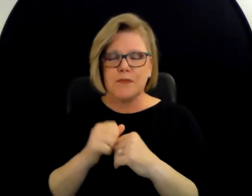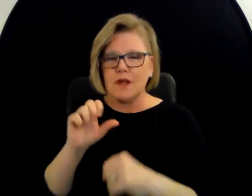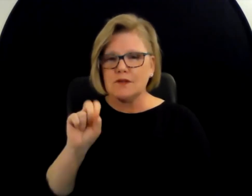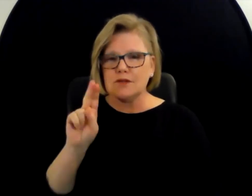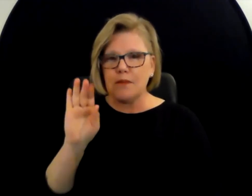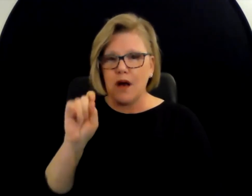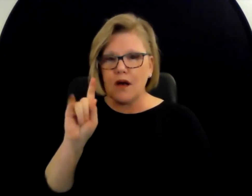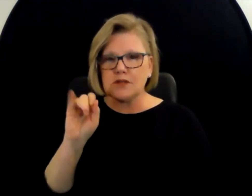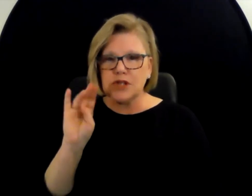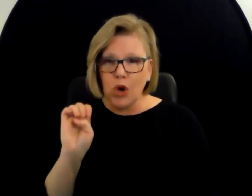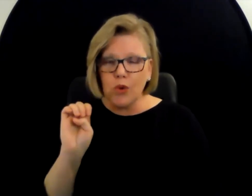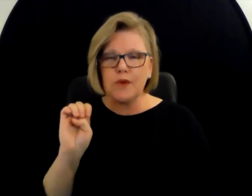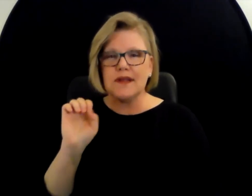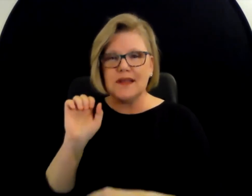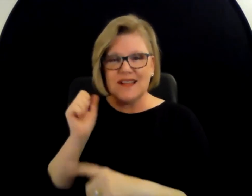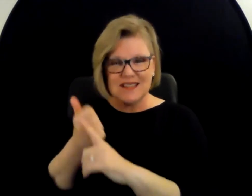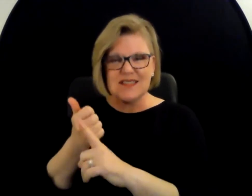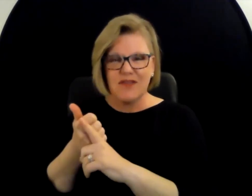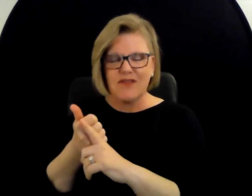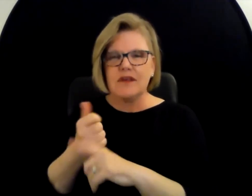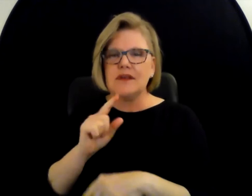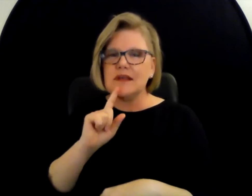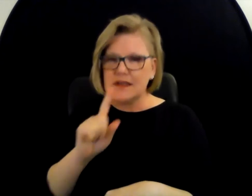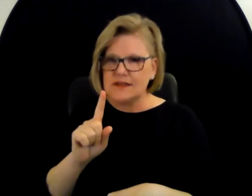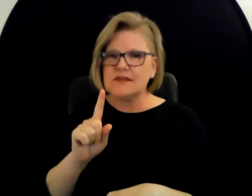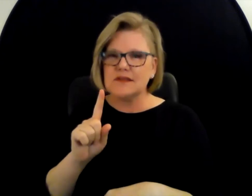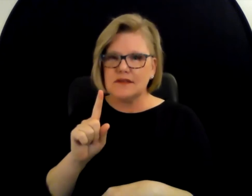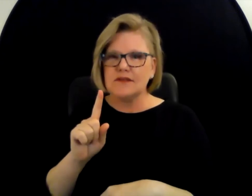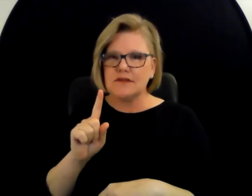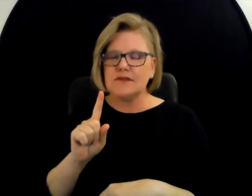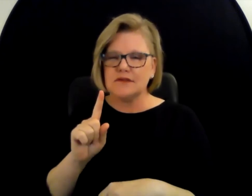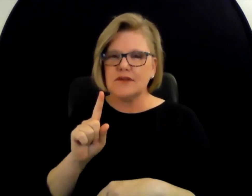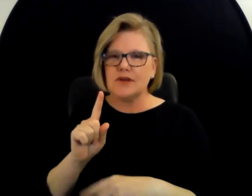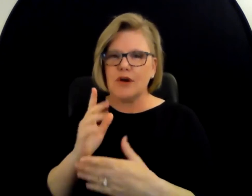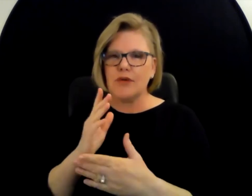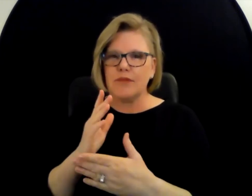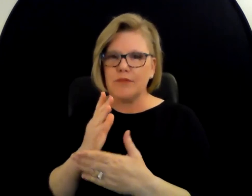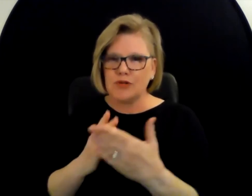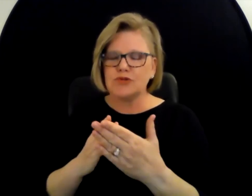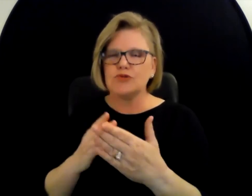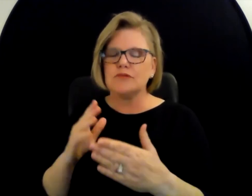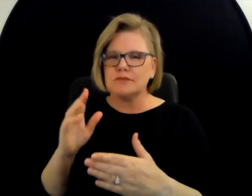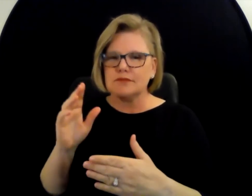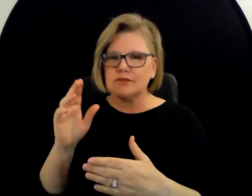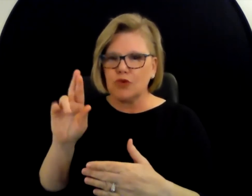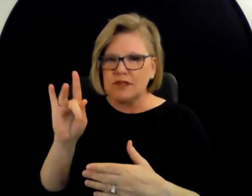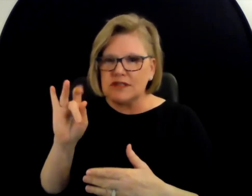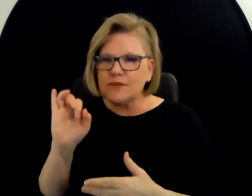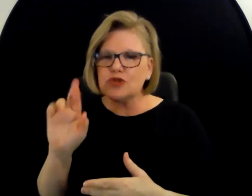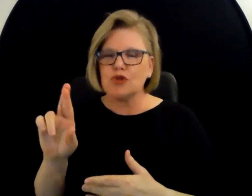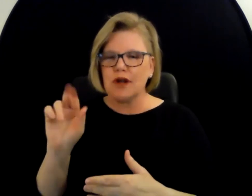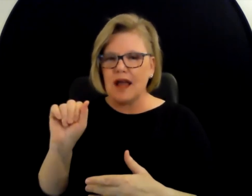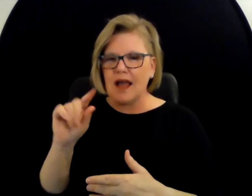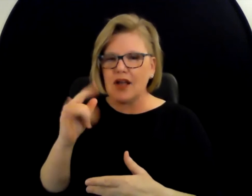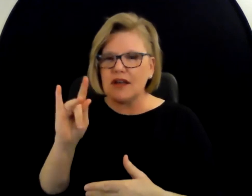Suboxone or buprenorphine itself, it's a partial mu receptor agonist. So it activates the opioid receptor up